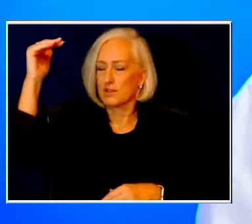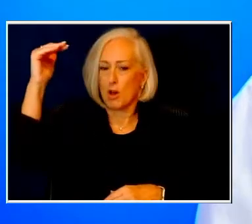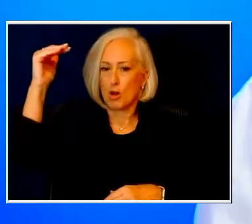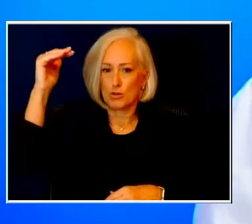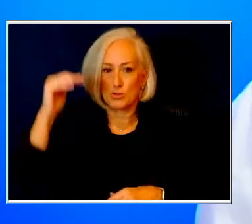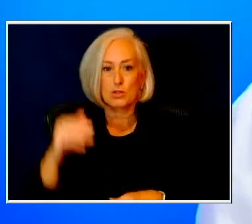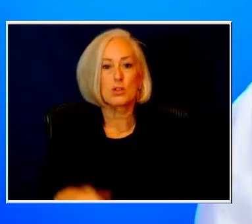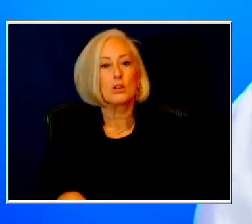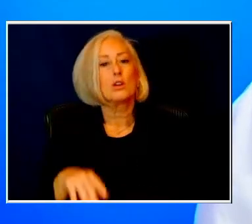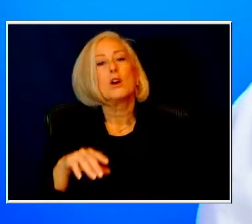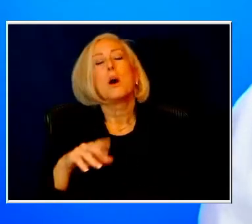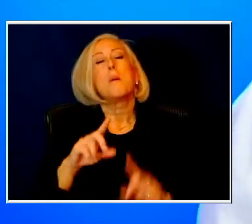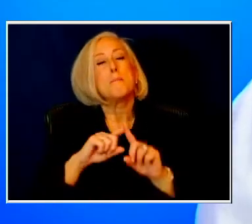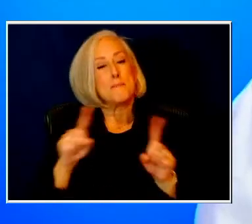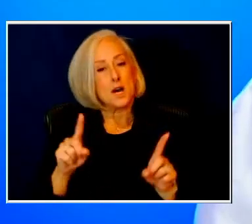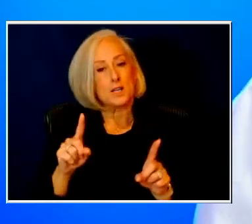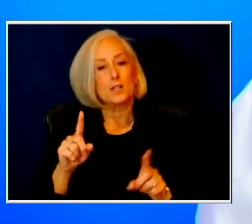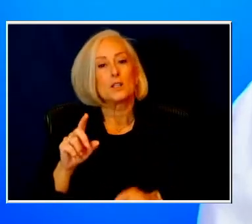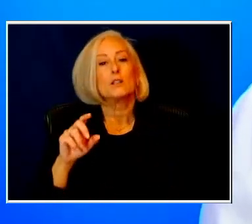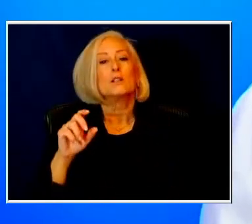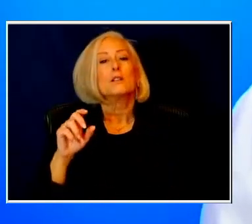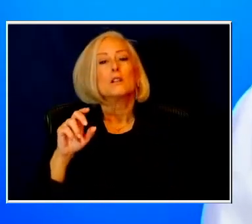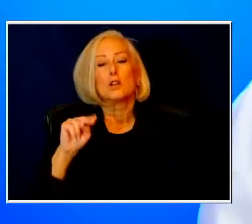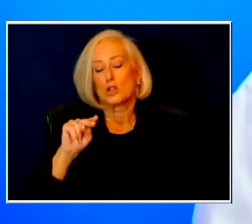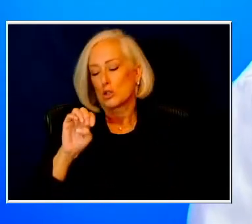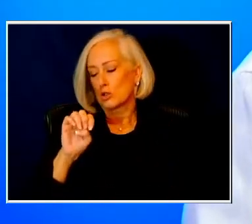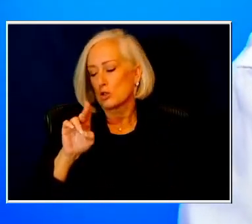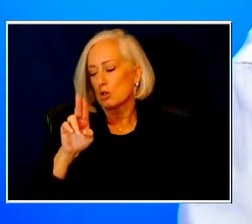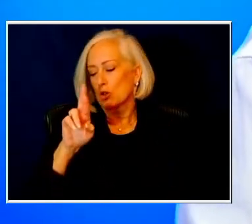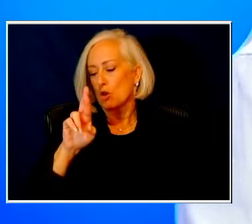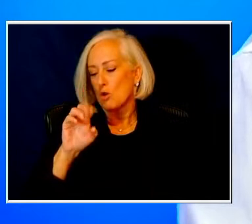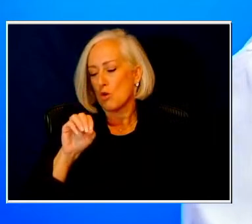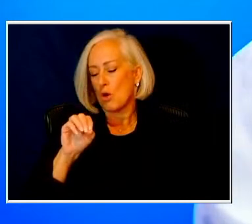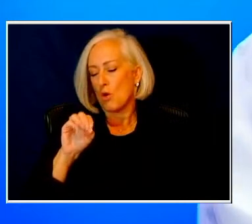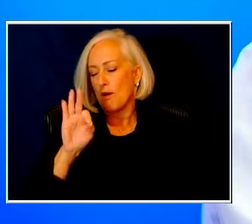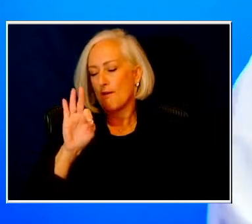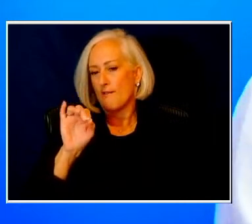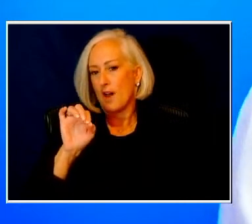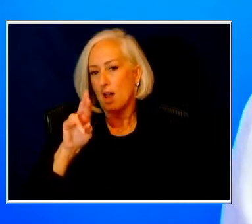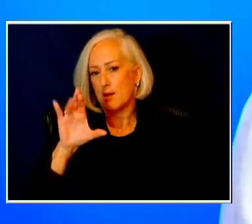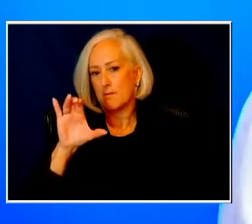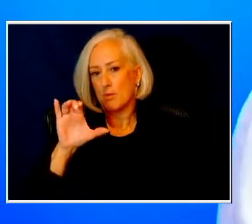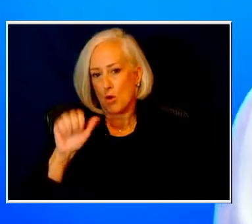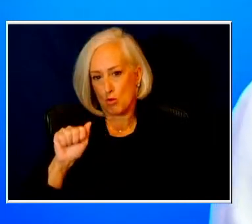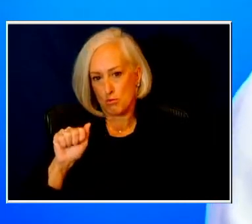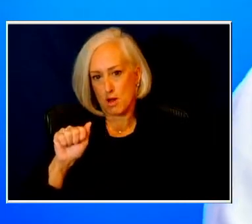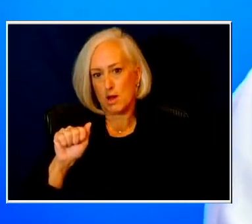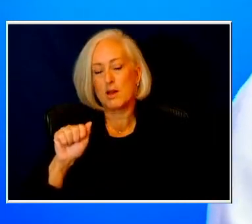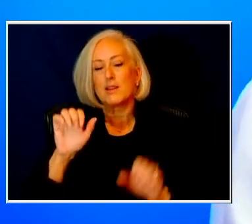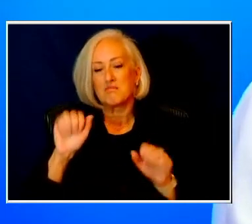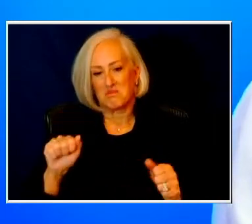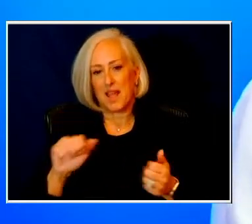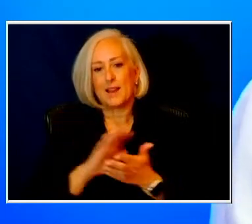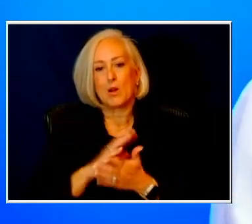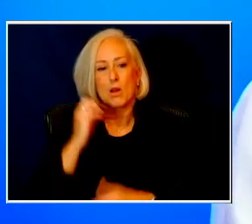cause a misshapen face or abnormalities like that. And brain tumors in adults most of the time present with